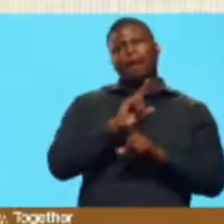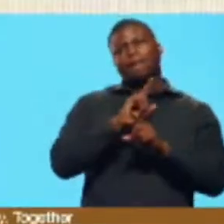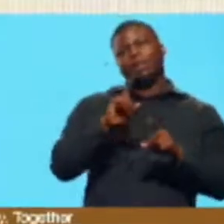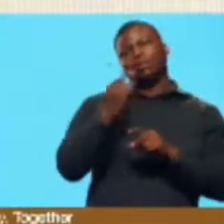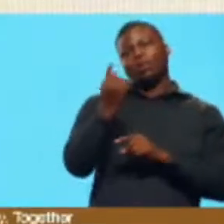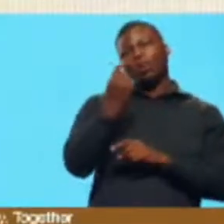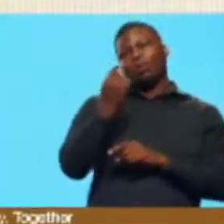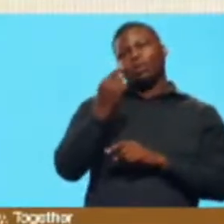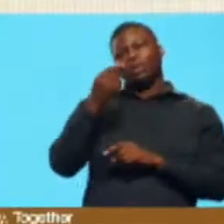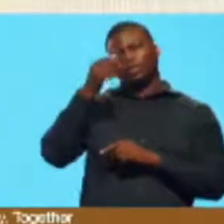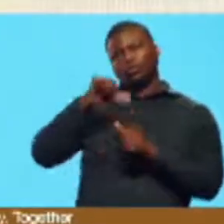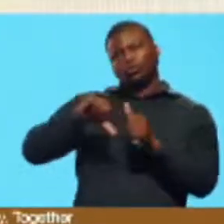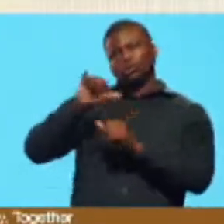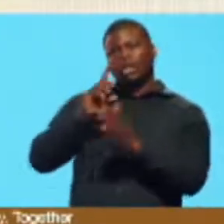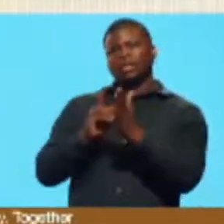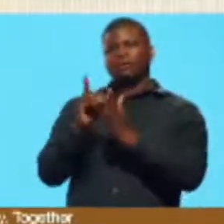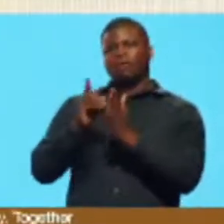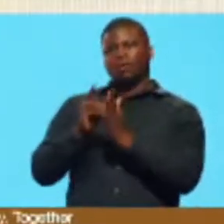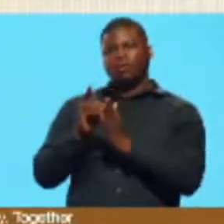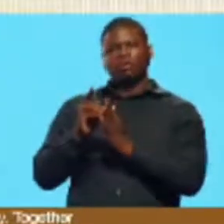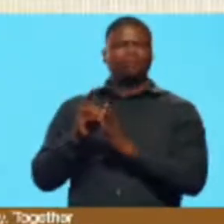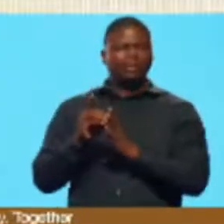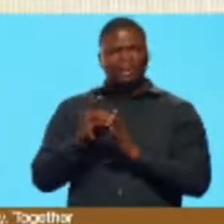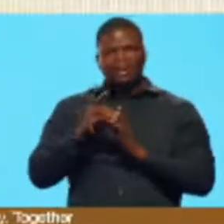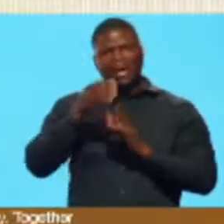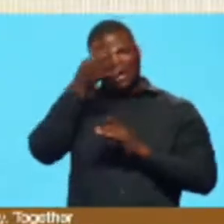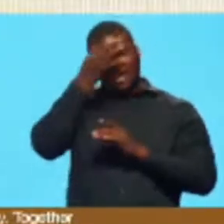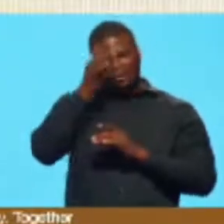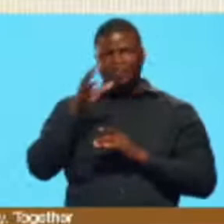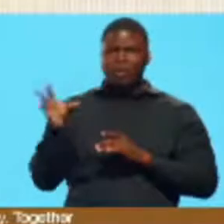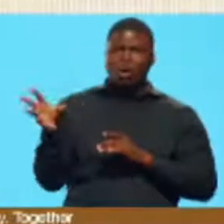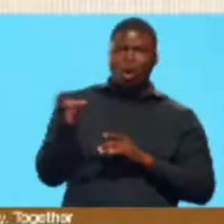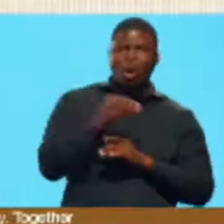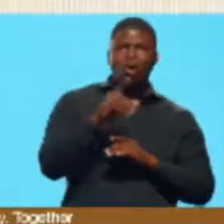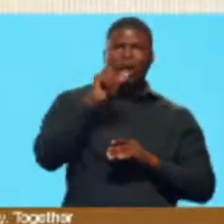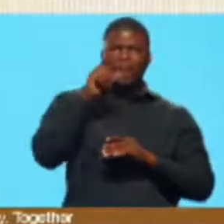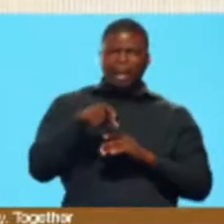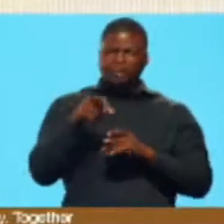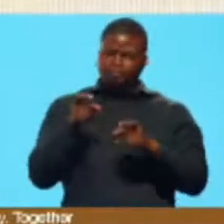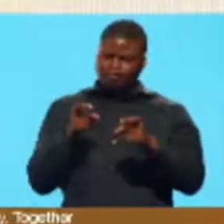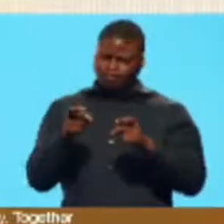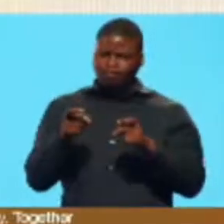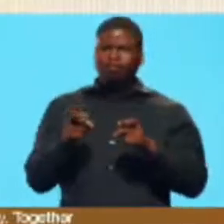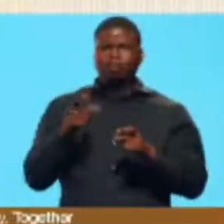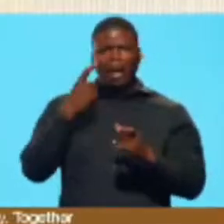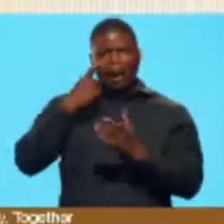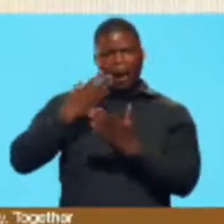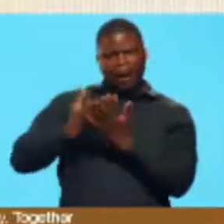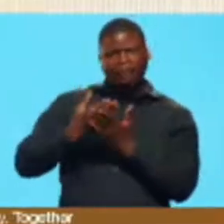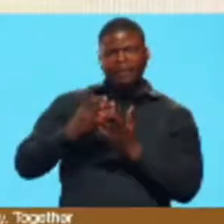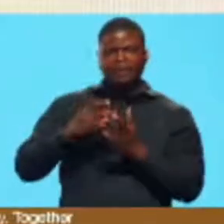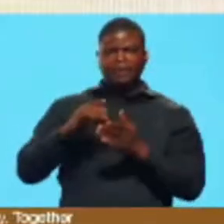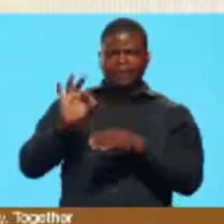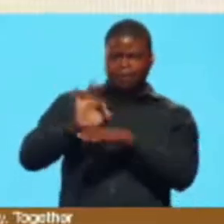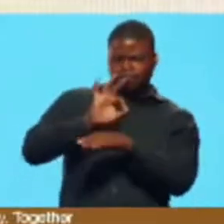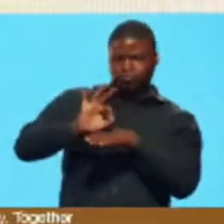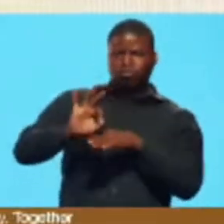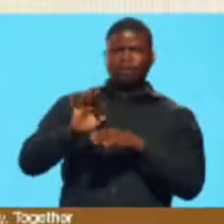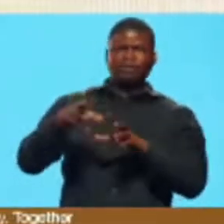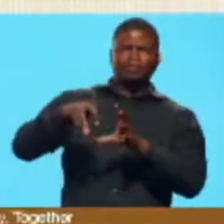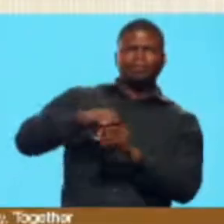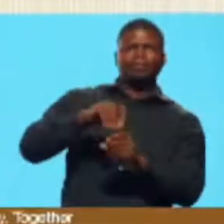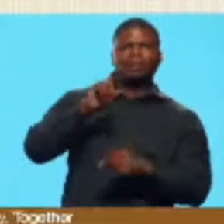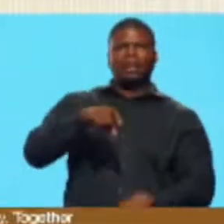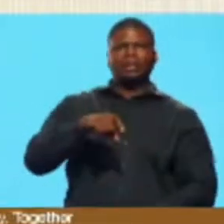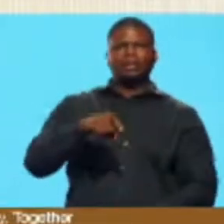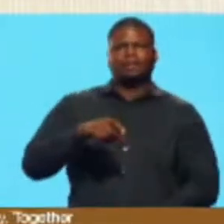the entire government as a whole needs to drive the evidence-based planning and